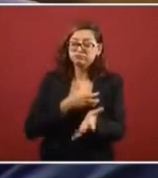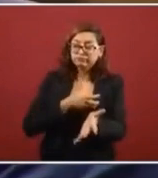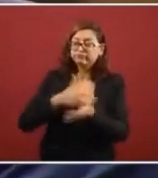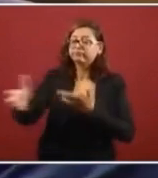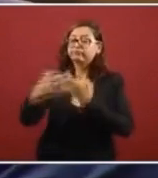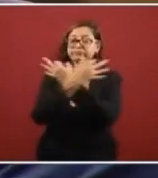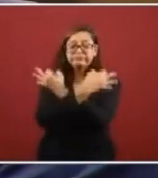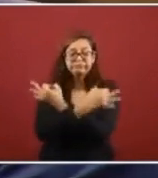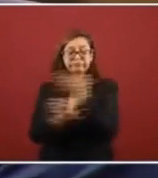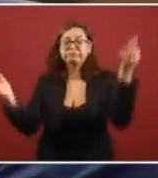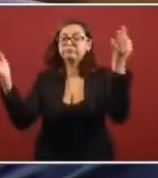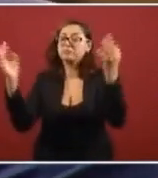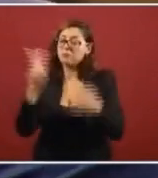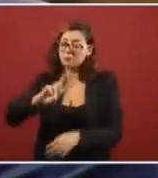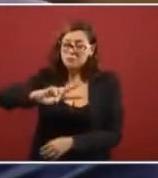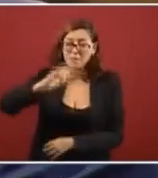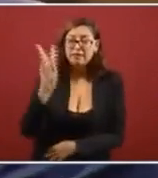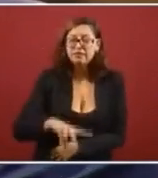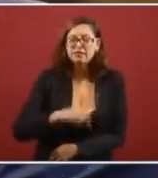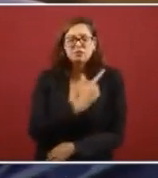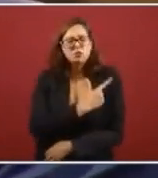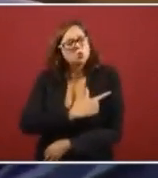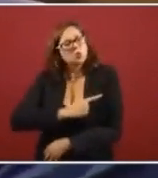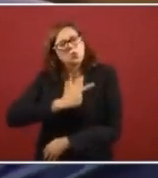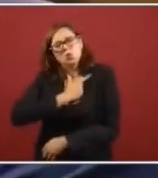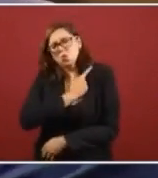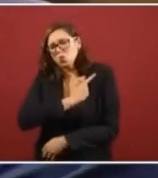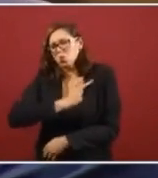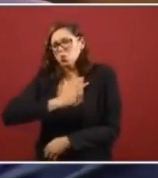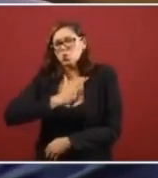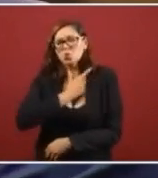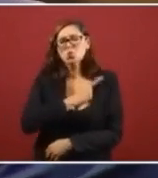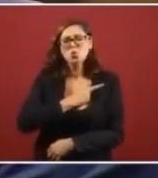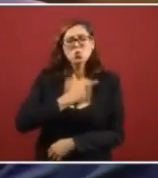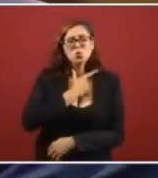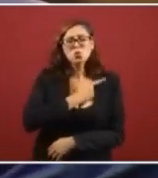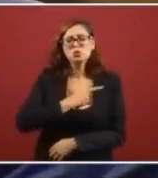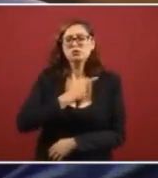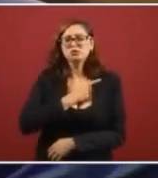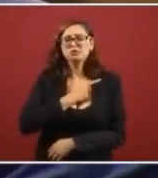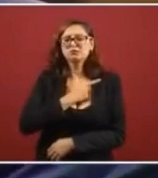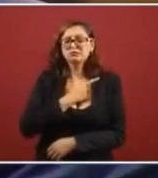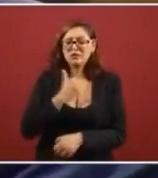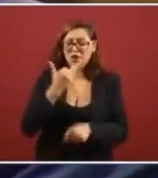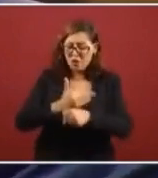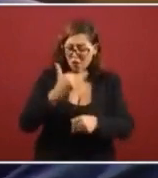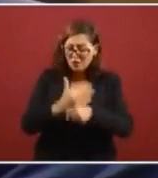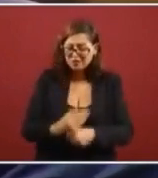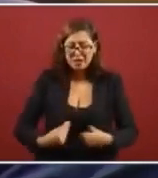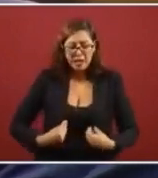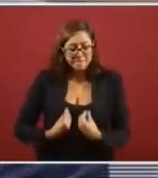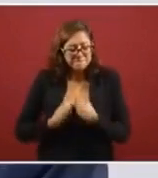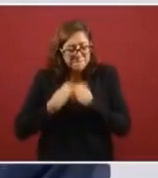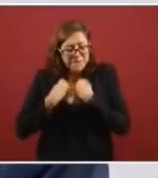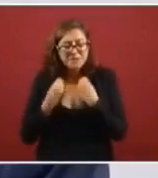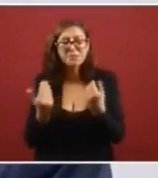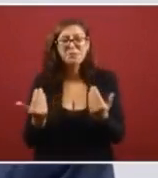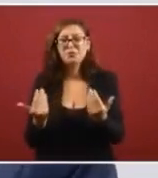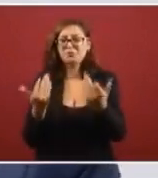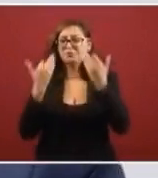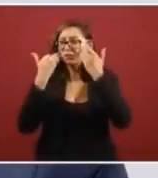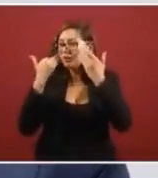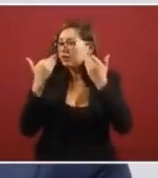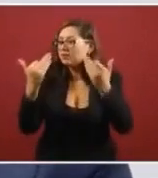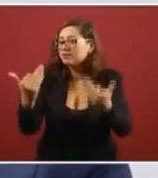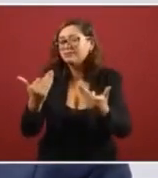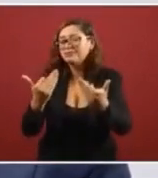a great gift in these times to live in this time to